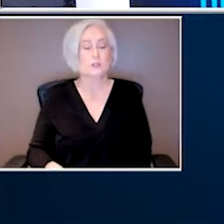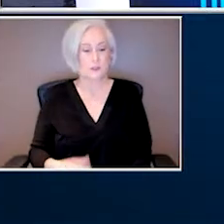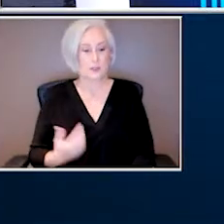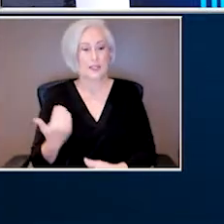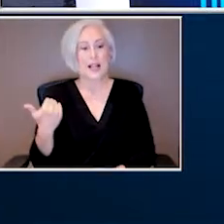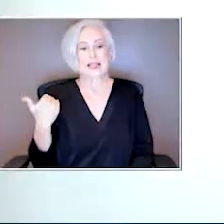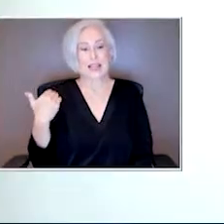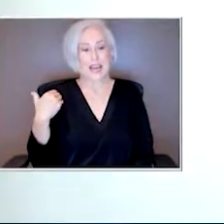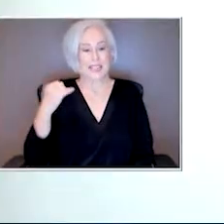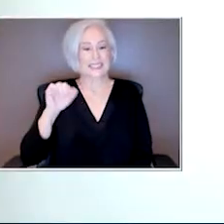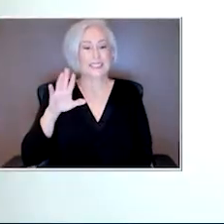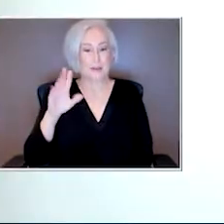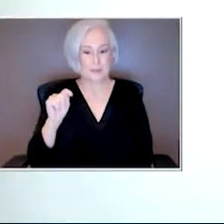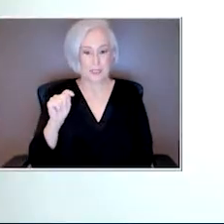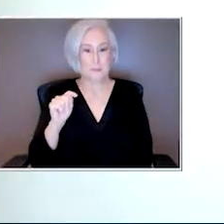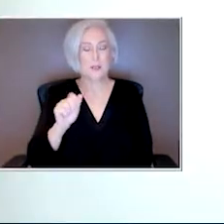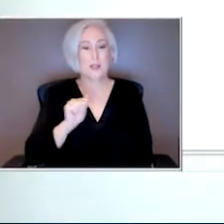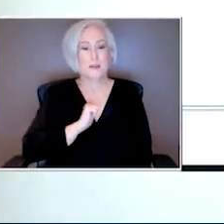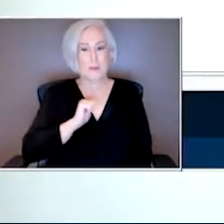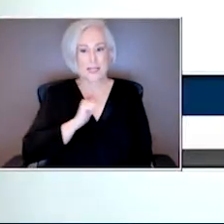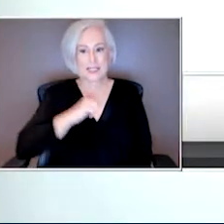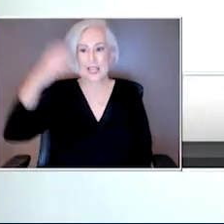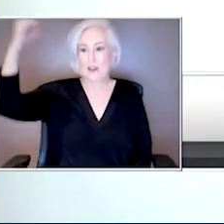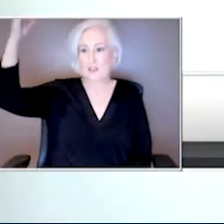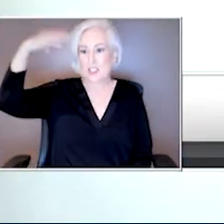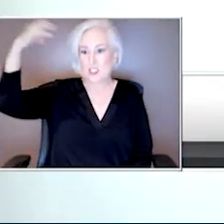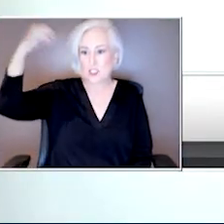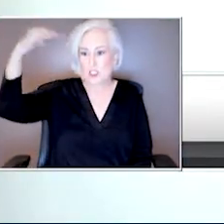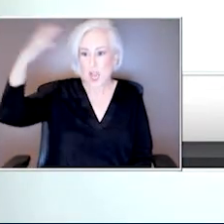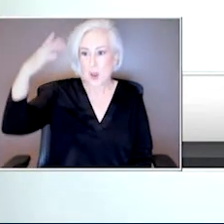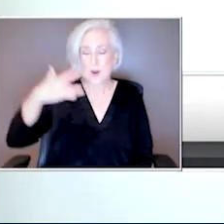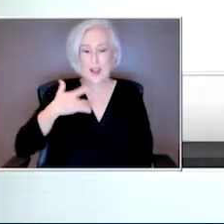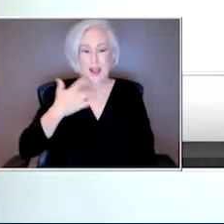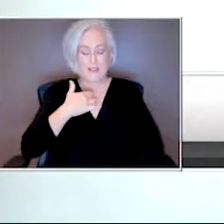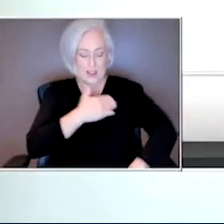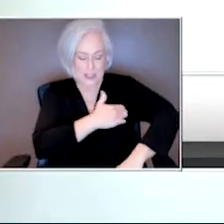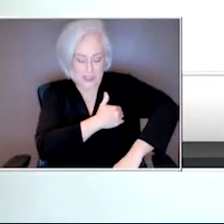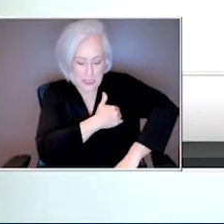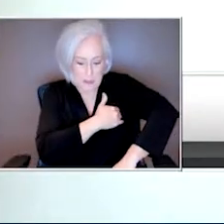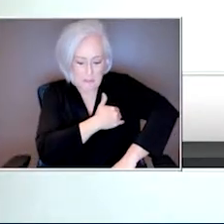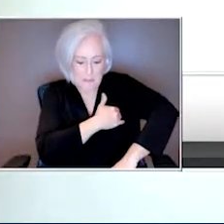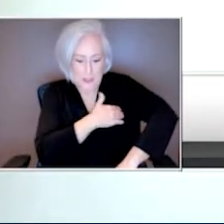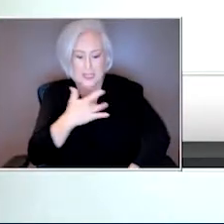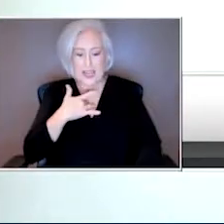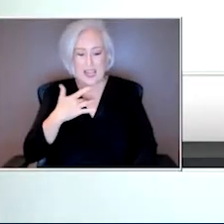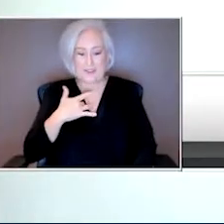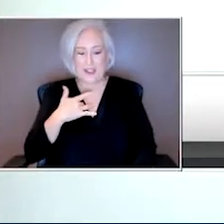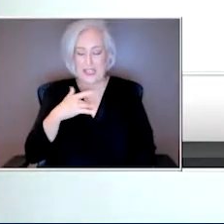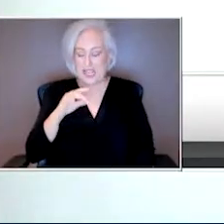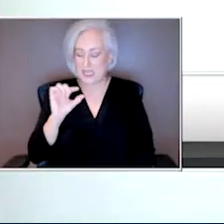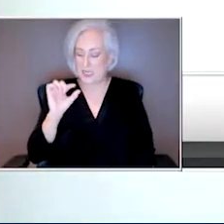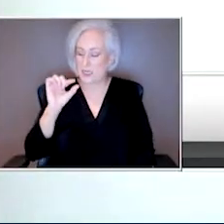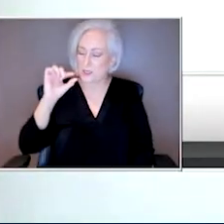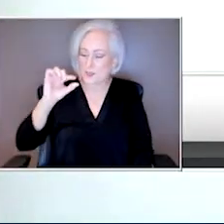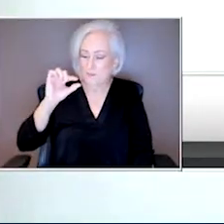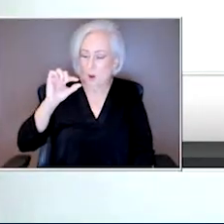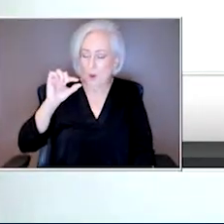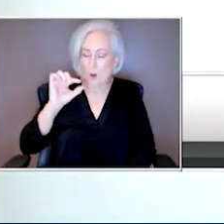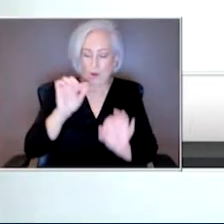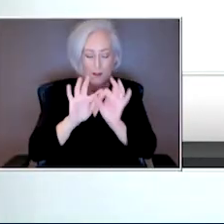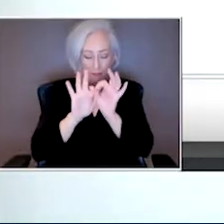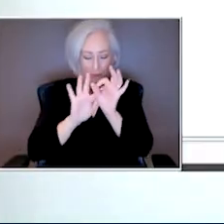I was taking a shower and I felt a lump. It felt like small, marble-like, just did